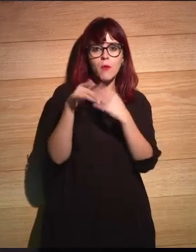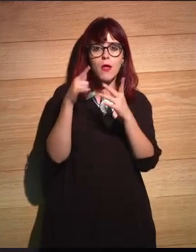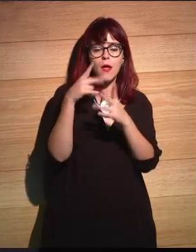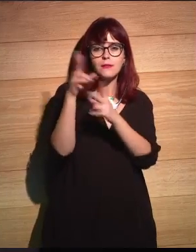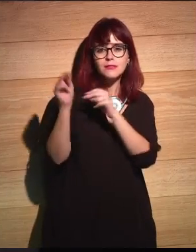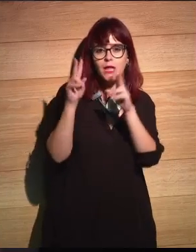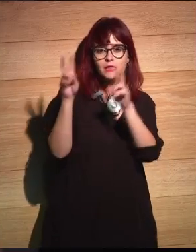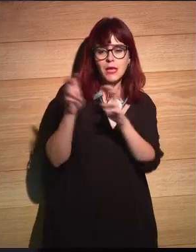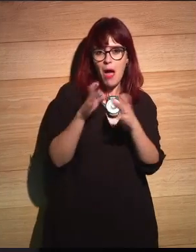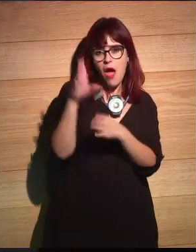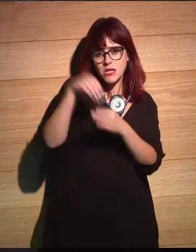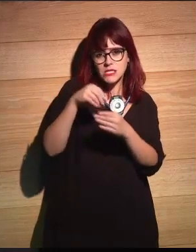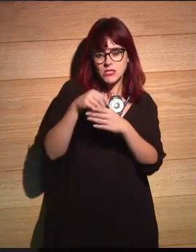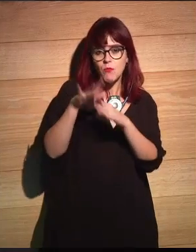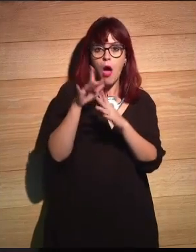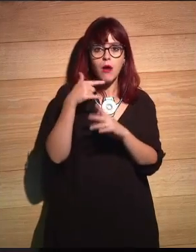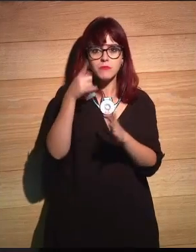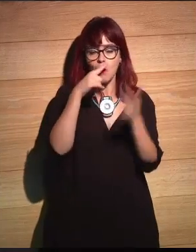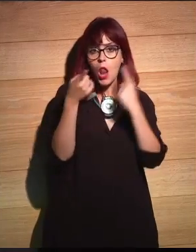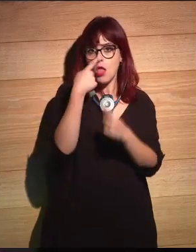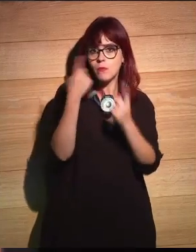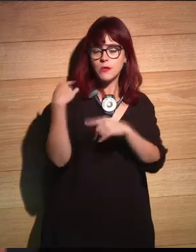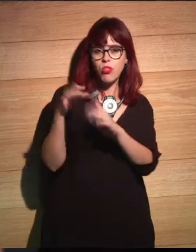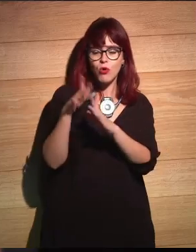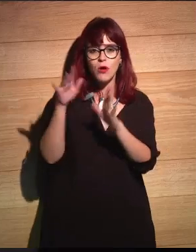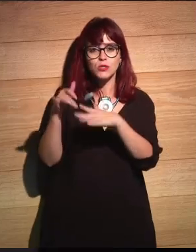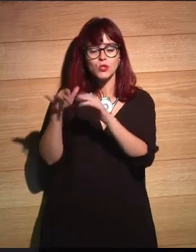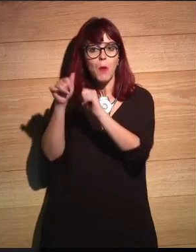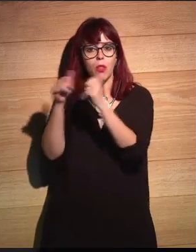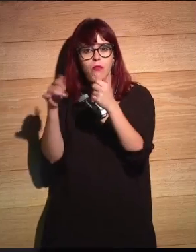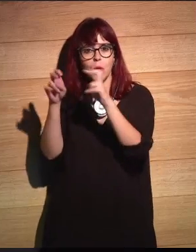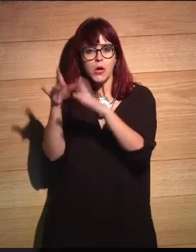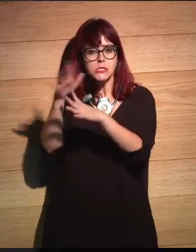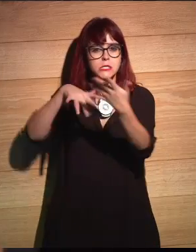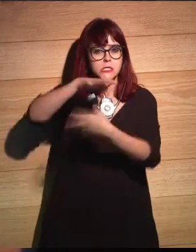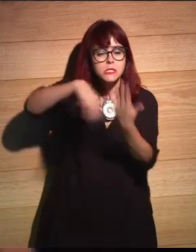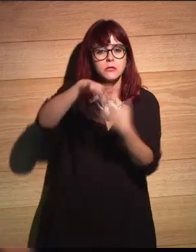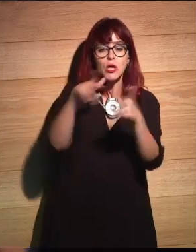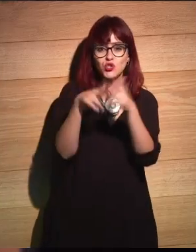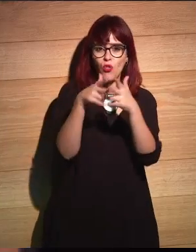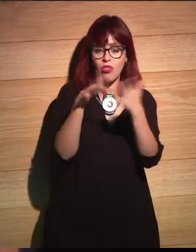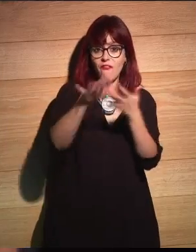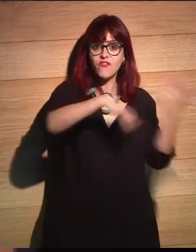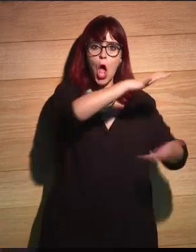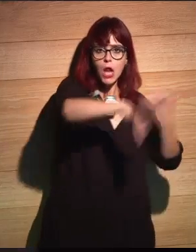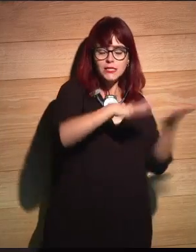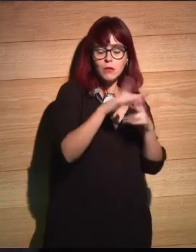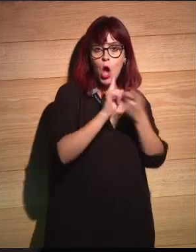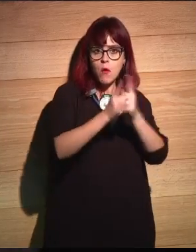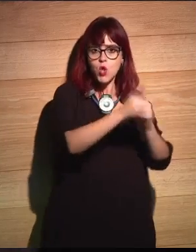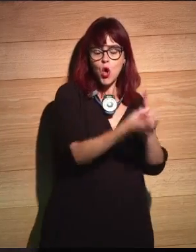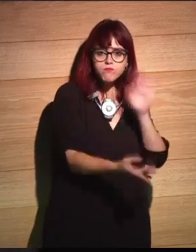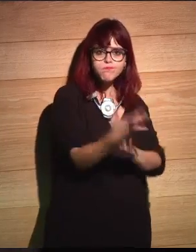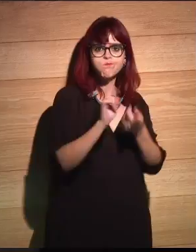with that, etc. All these kinds of things that, if you're living in a violent society where changes are